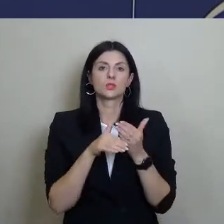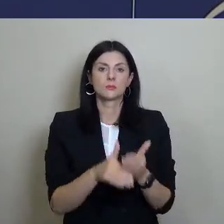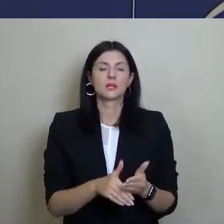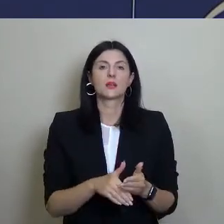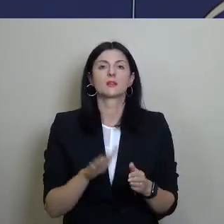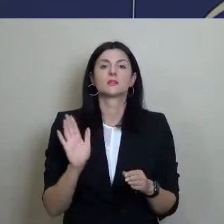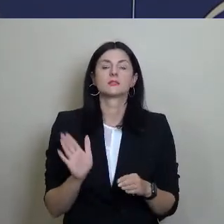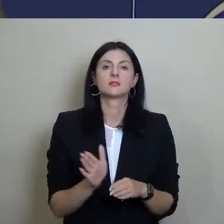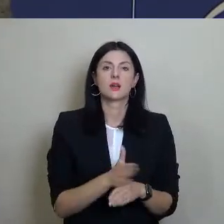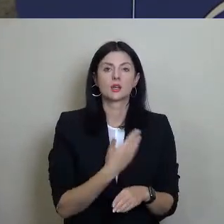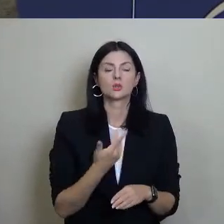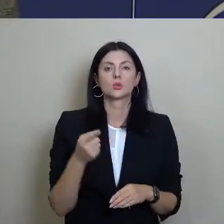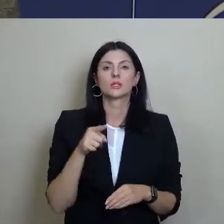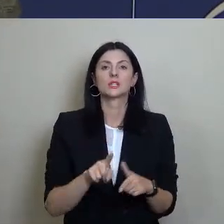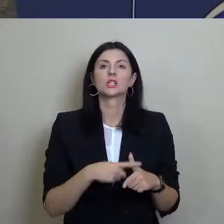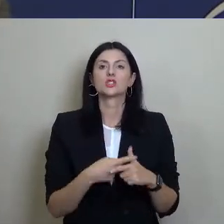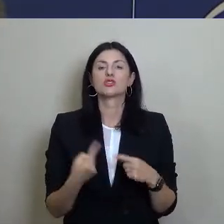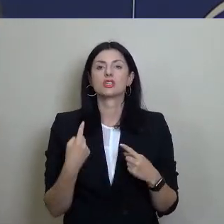contribute to